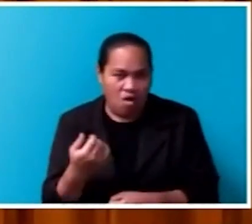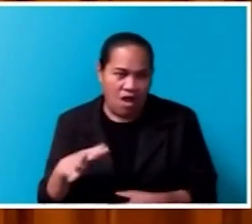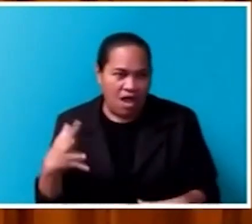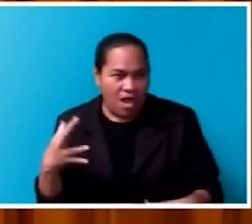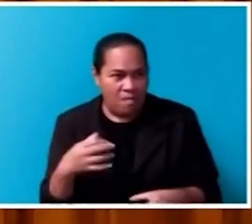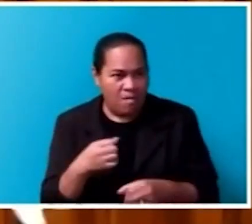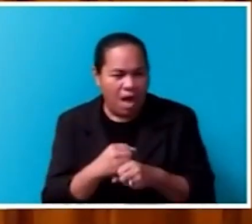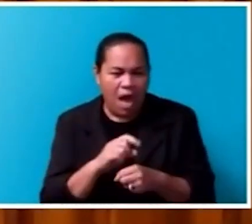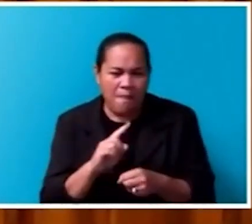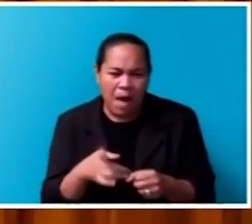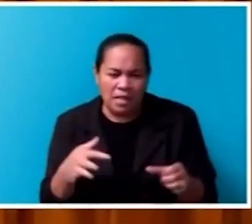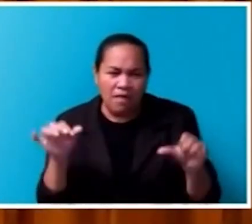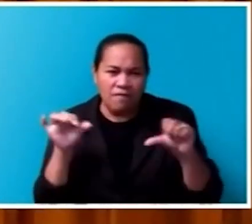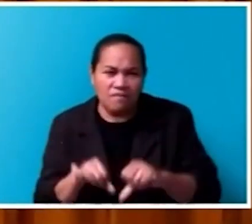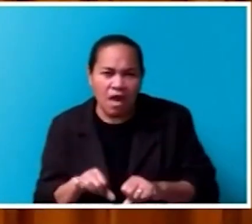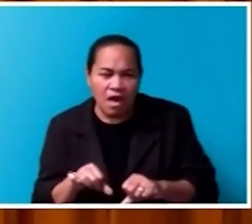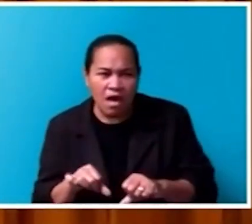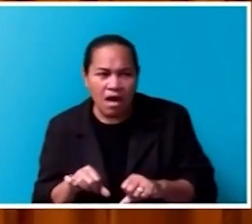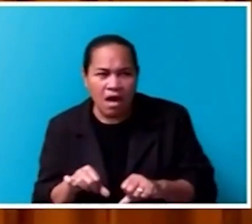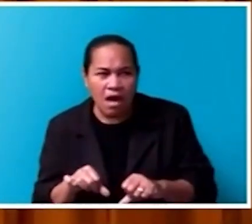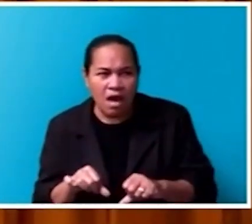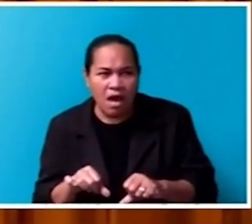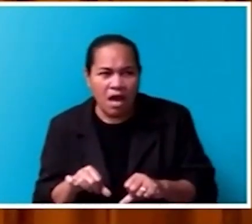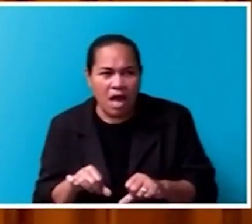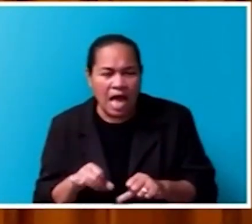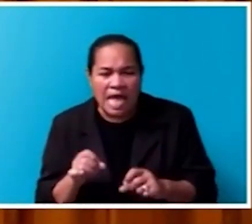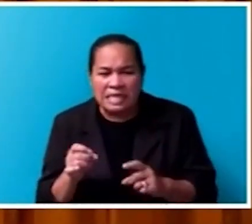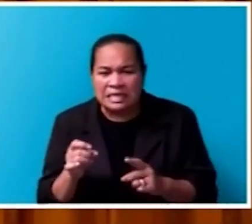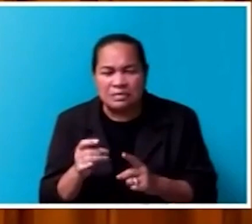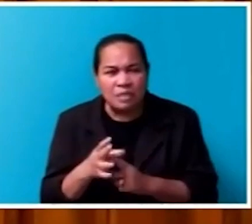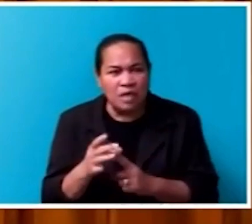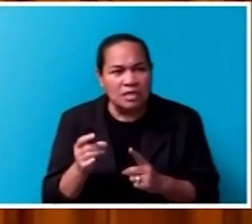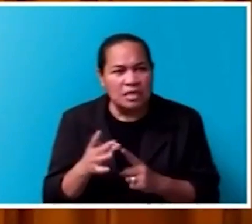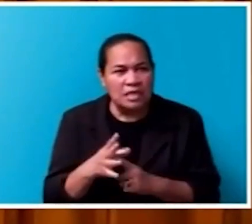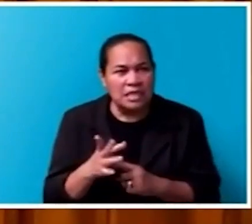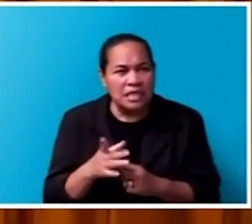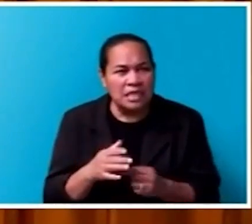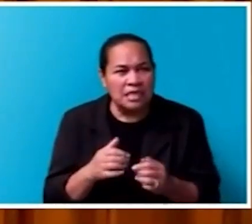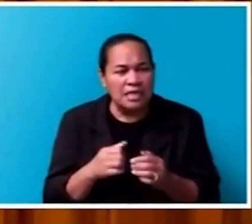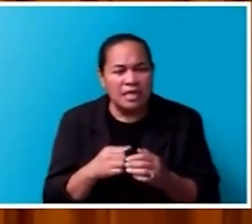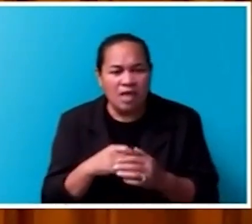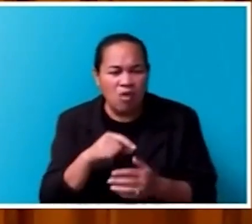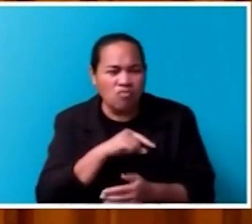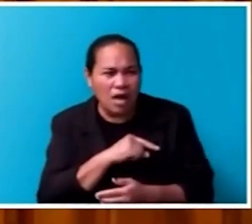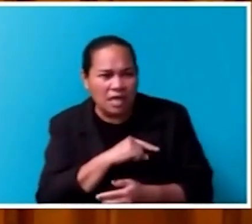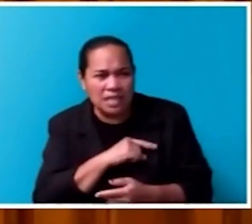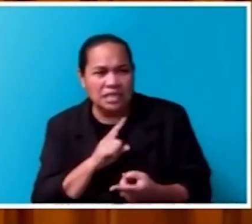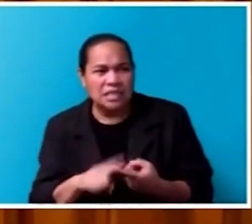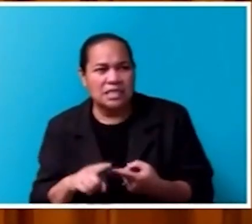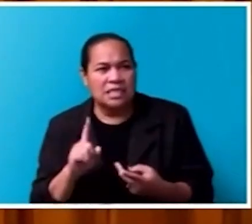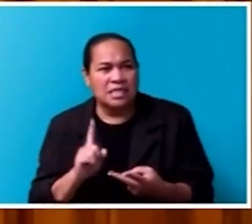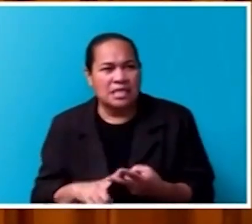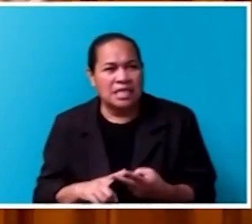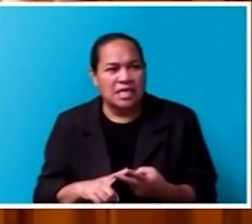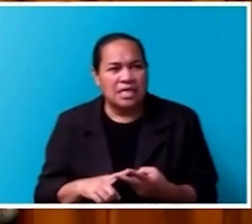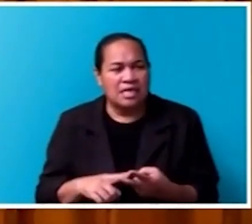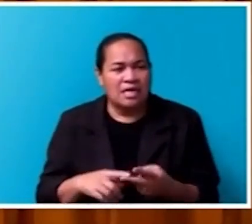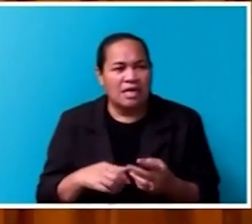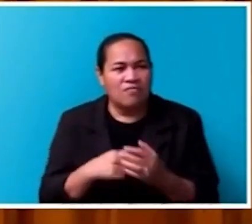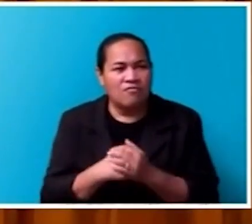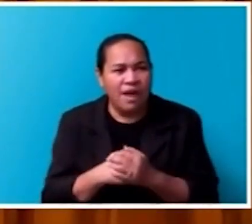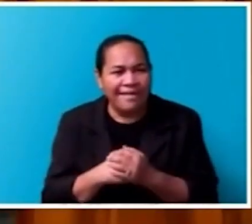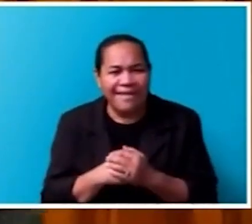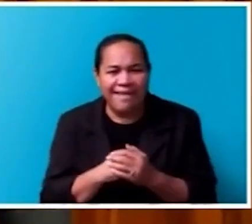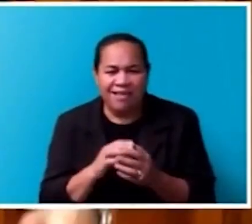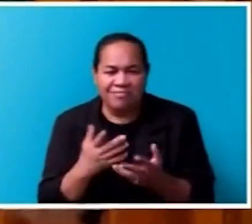And they fail in terms of timeliness as well as quality. It was given, as with the